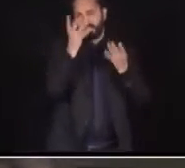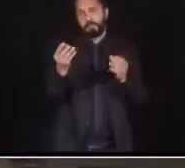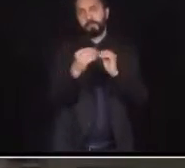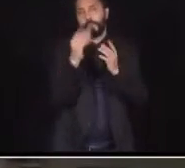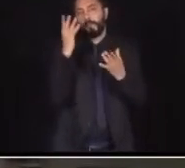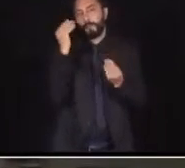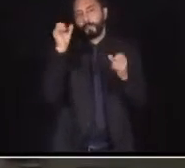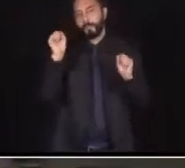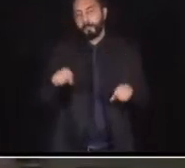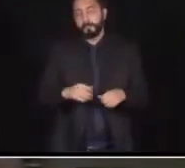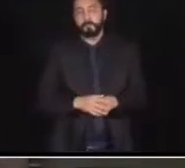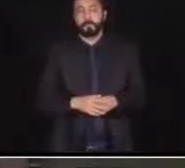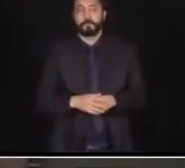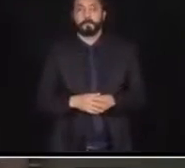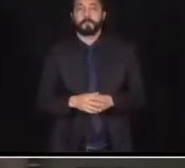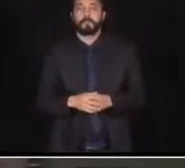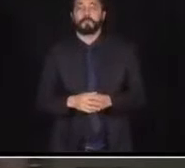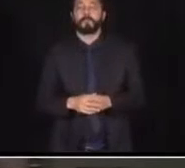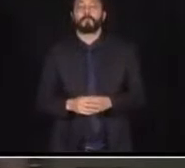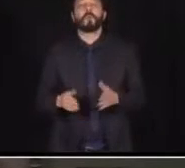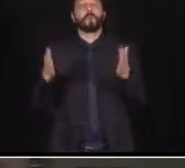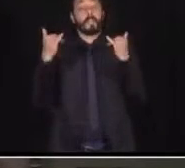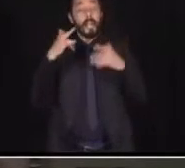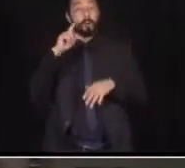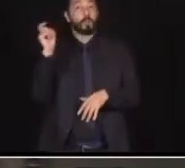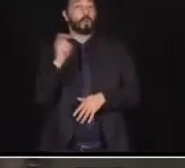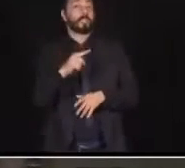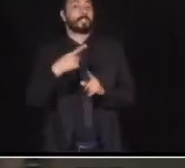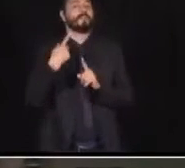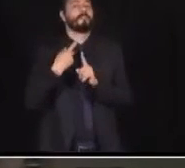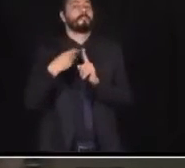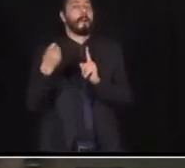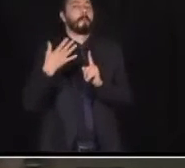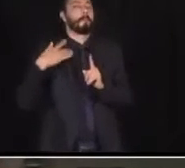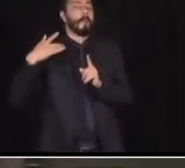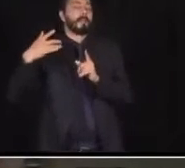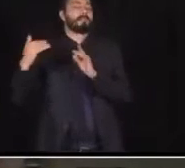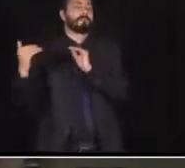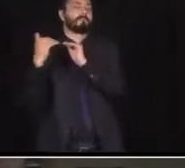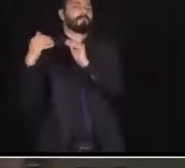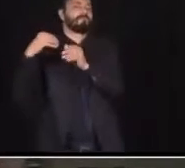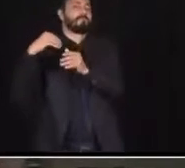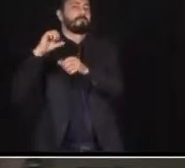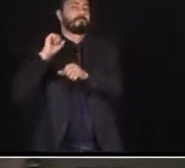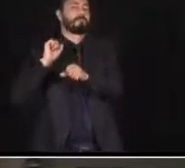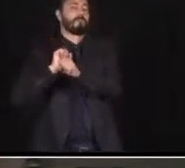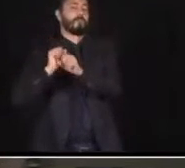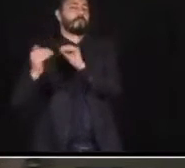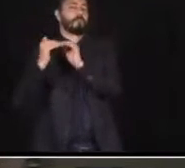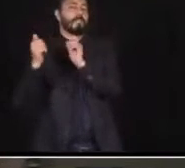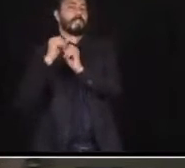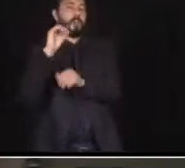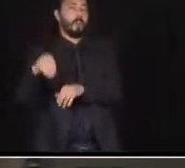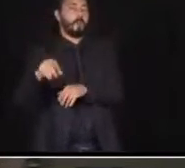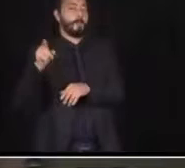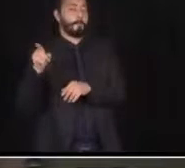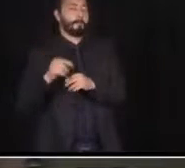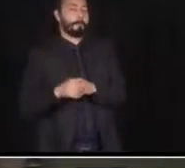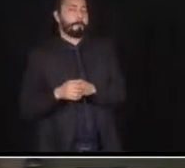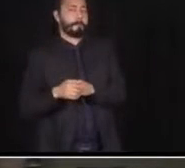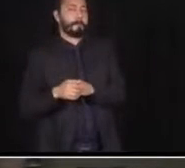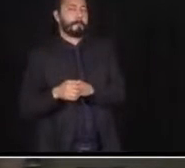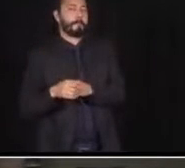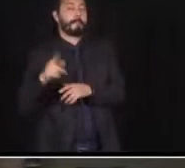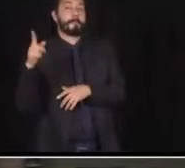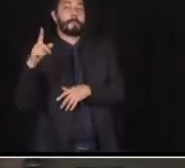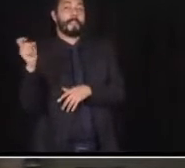one is from my colleagues in Ottawa. What do you see that's happening in that city that we have